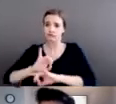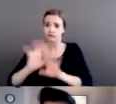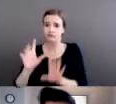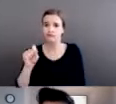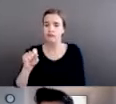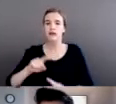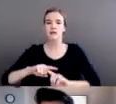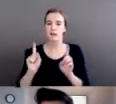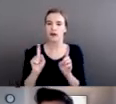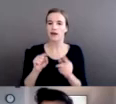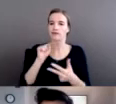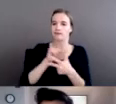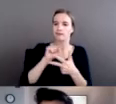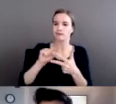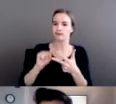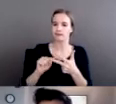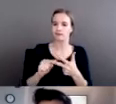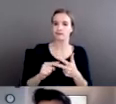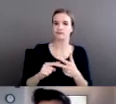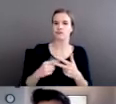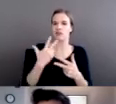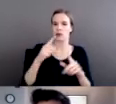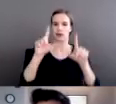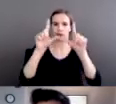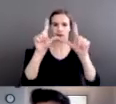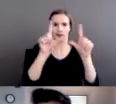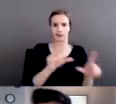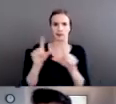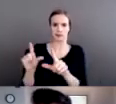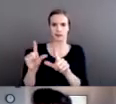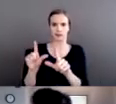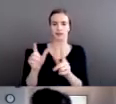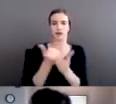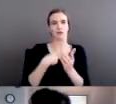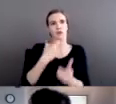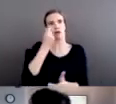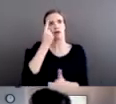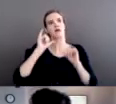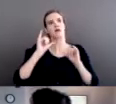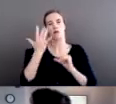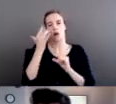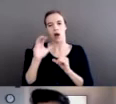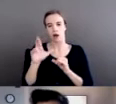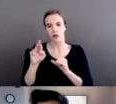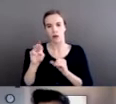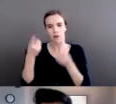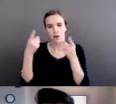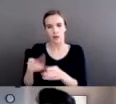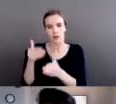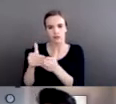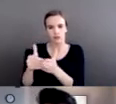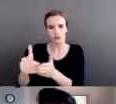how this all comes together, how it happens, and, you know, how a crime can take place or victimization.